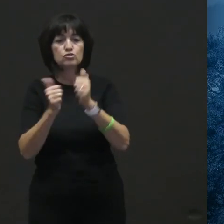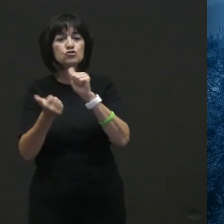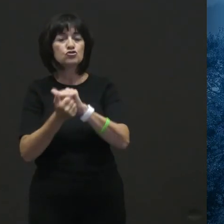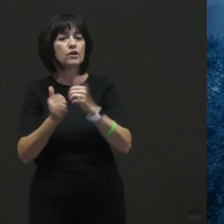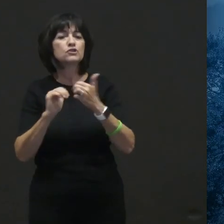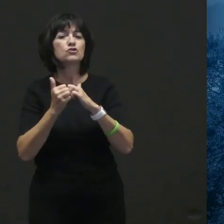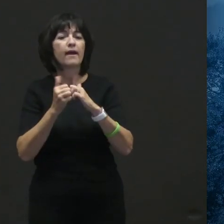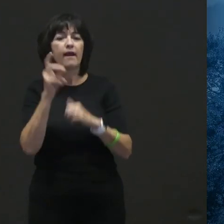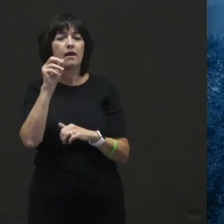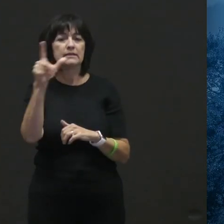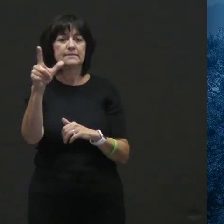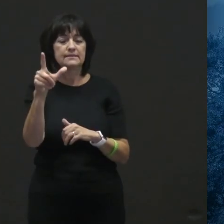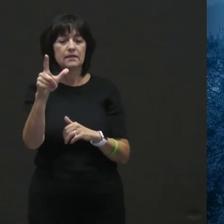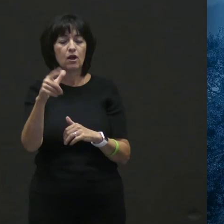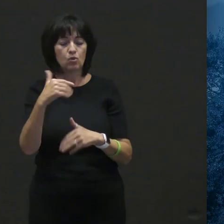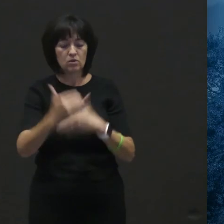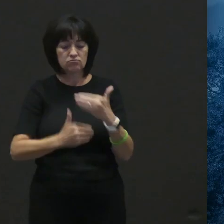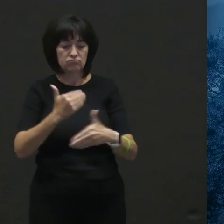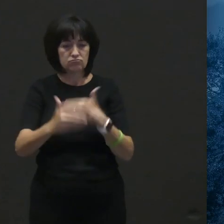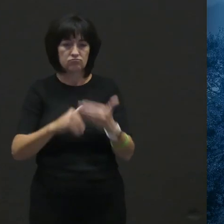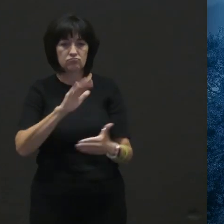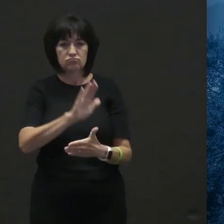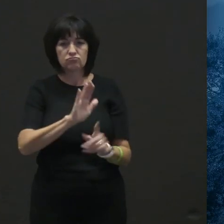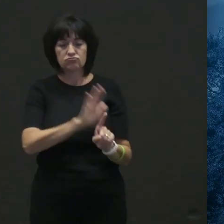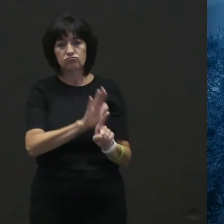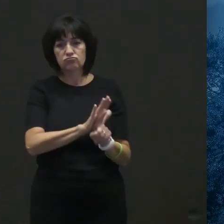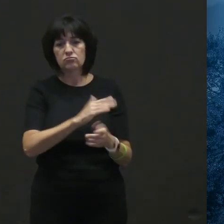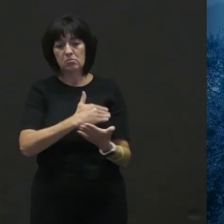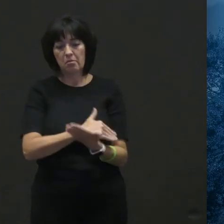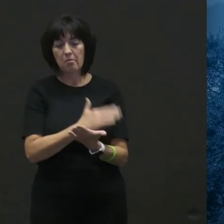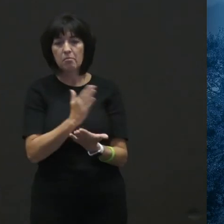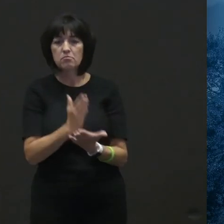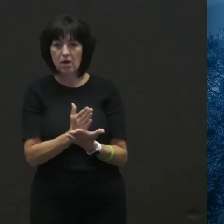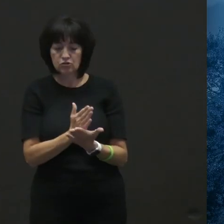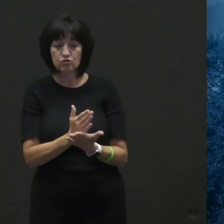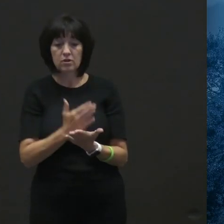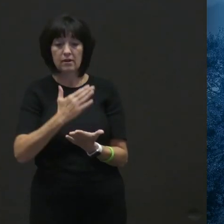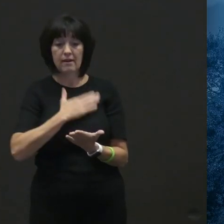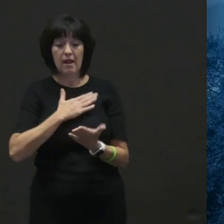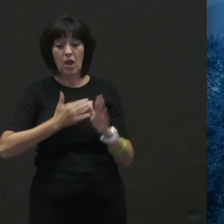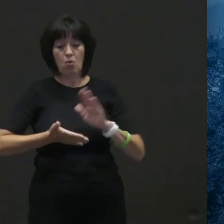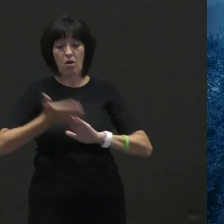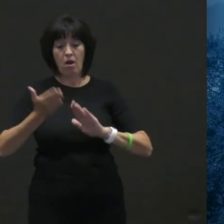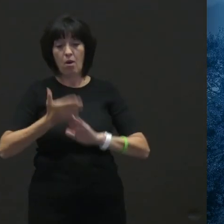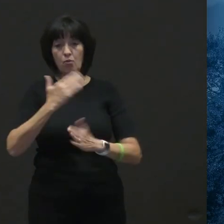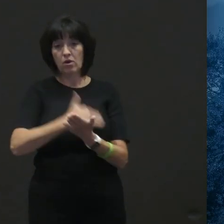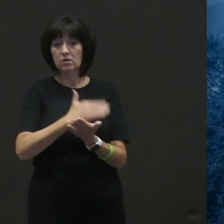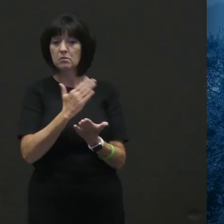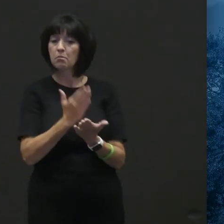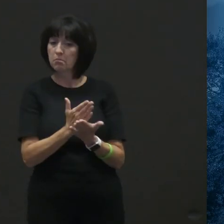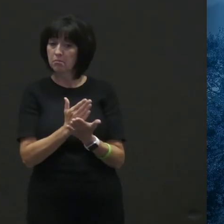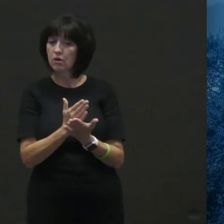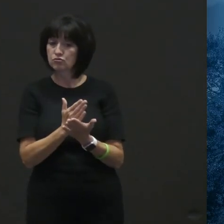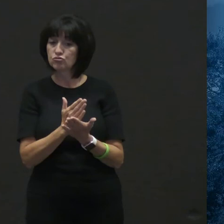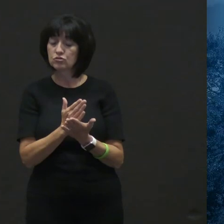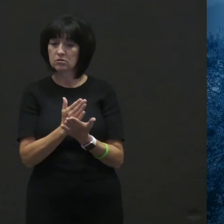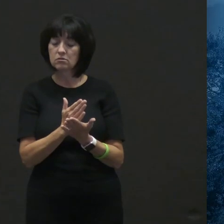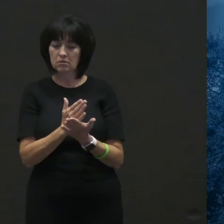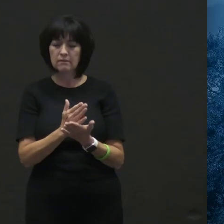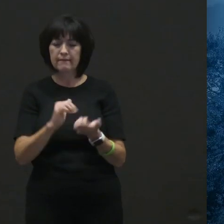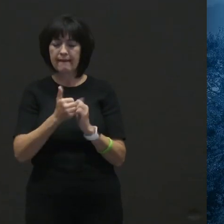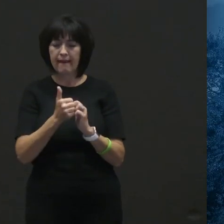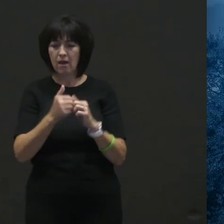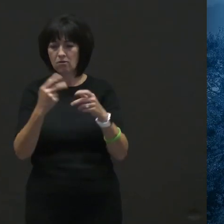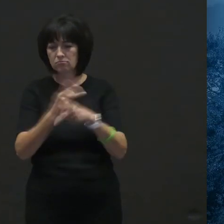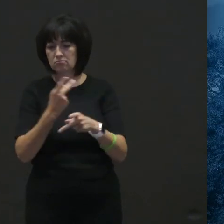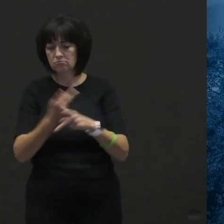budgeting and to target our operating budget to a certain couple metrics that